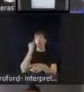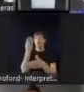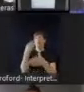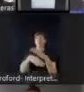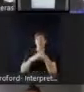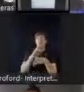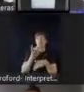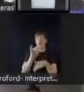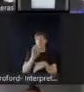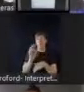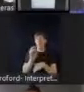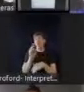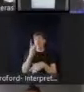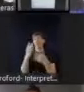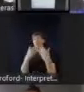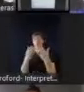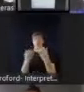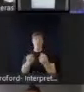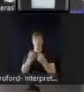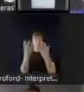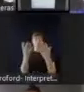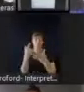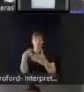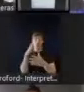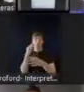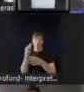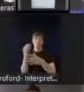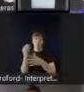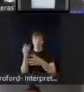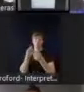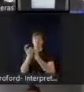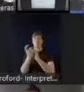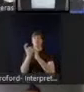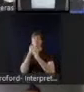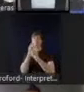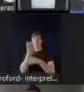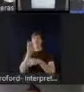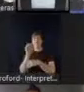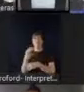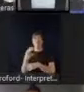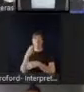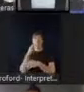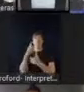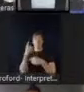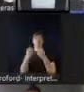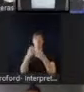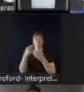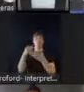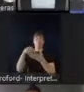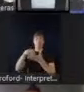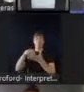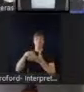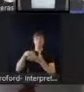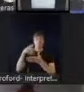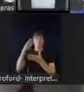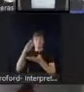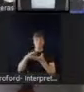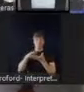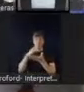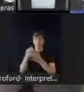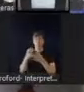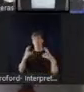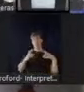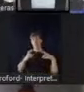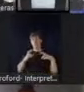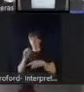whatever the amount may be is going to affect of course, you're going to be out that cash for the year to pay down that debt, but then it's gonna affect your retirement rate also, Right. so.